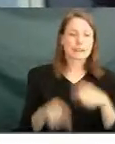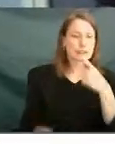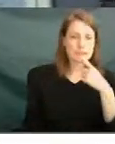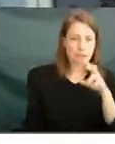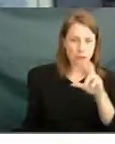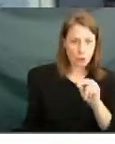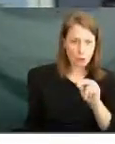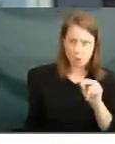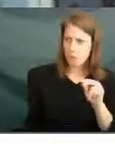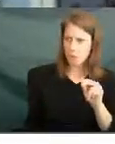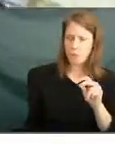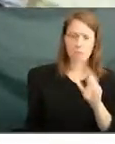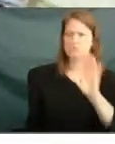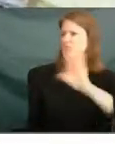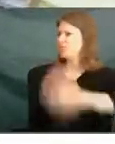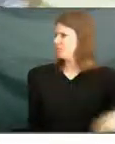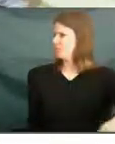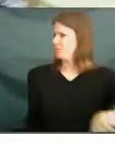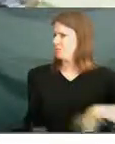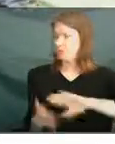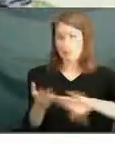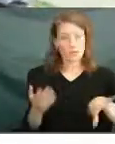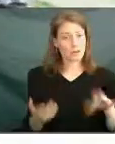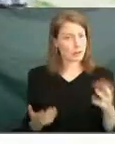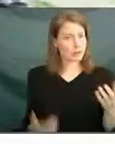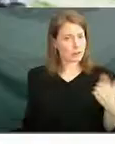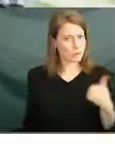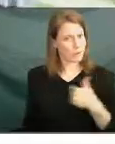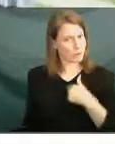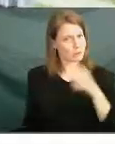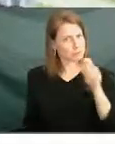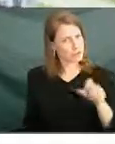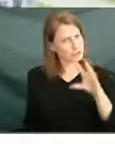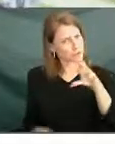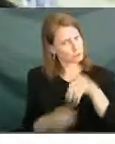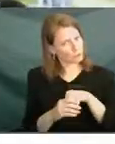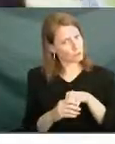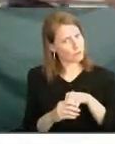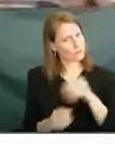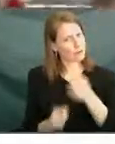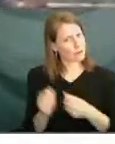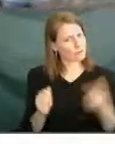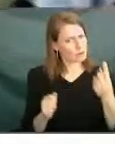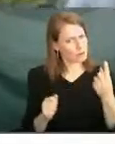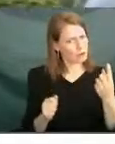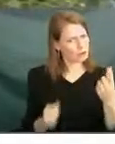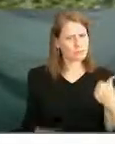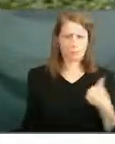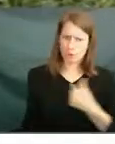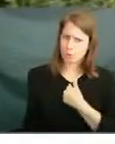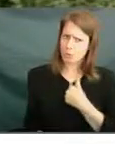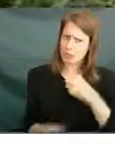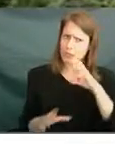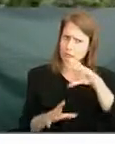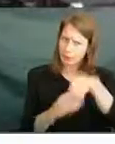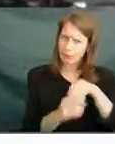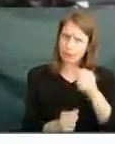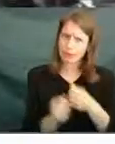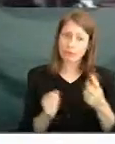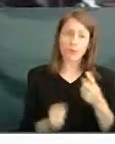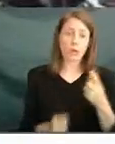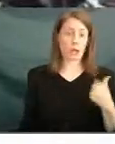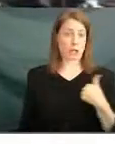include everyone. That's how we are. We all involve much more. So the guarding in the